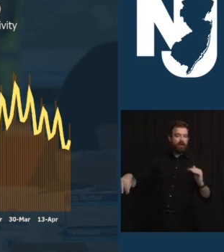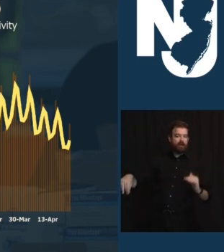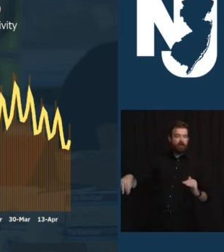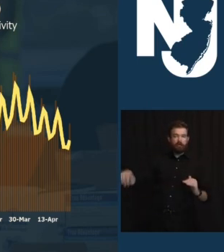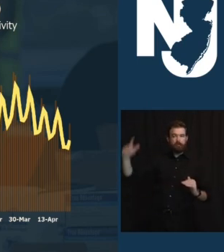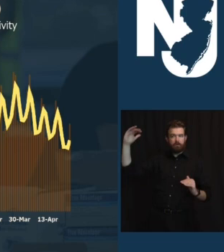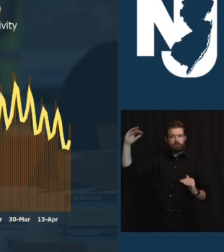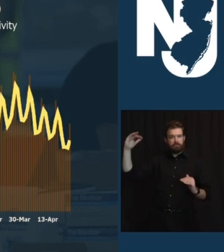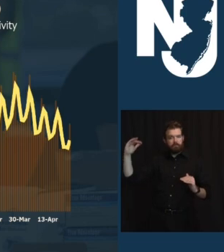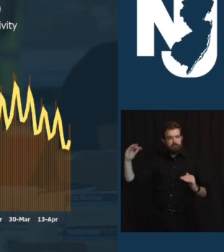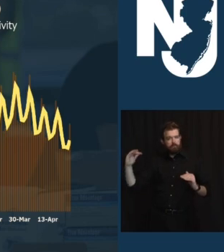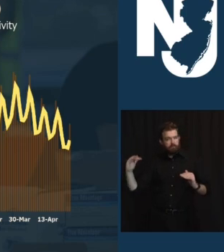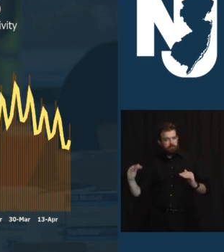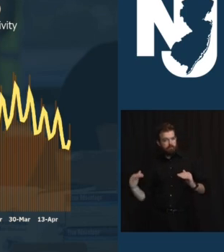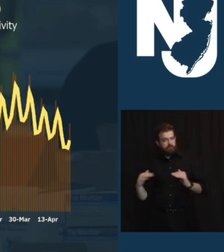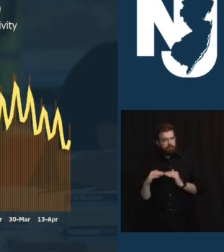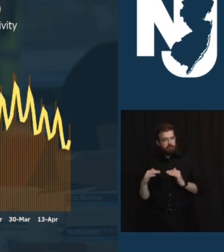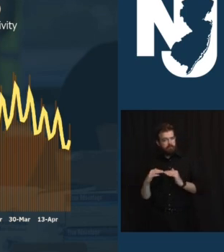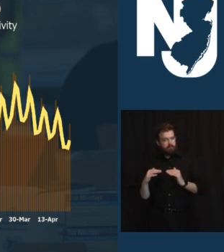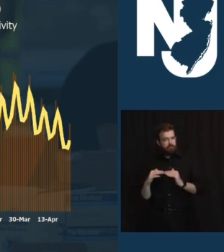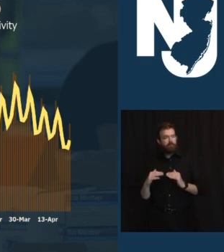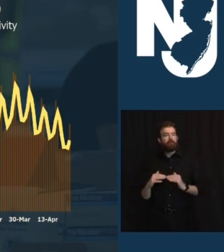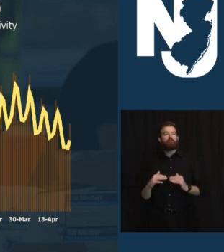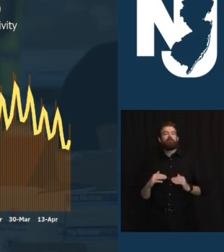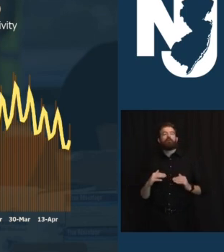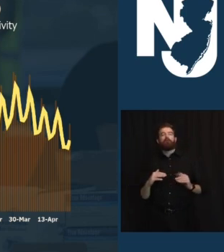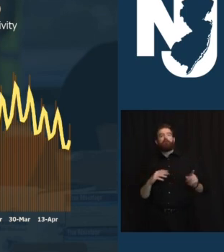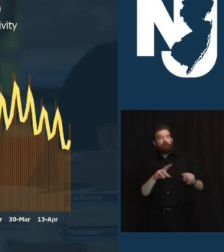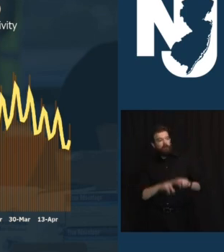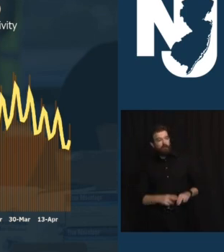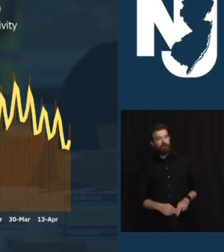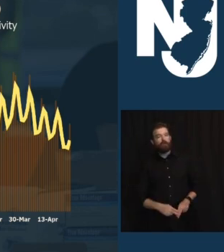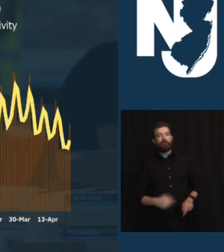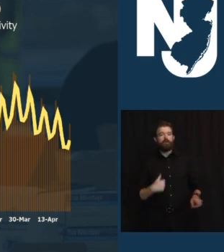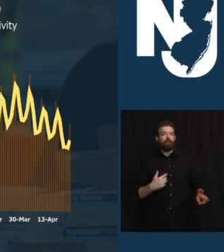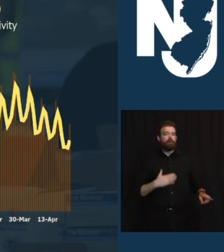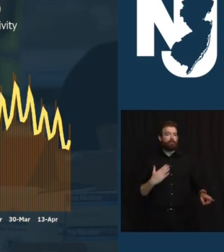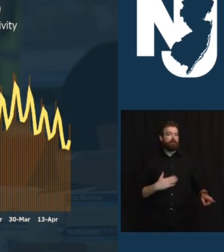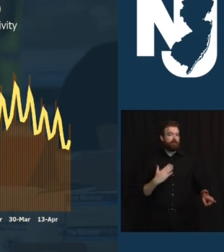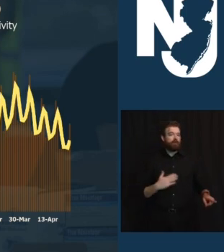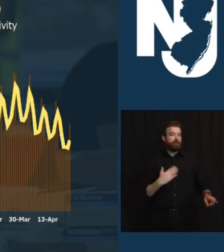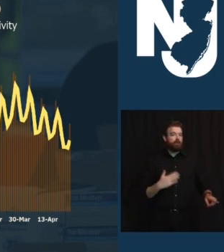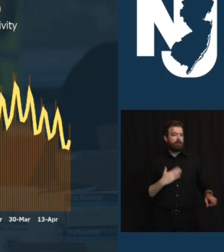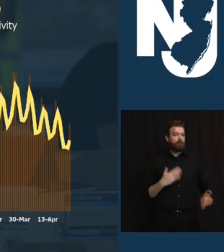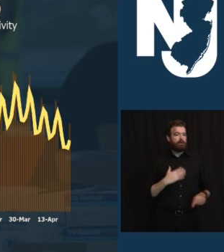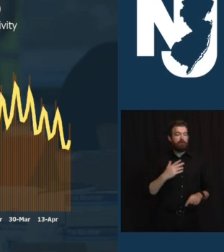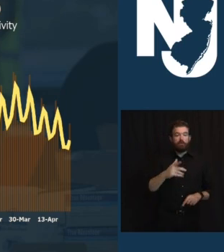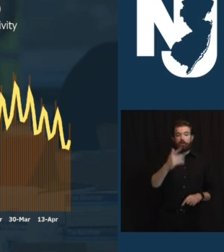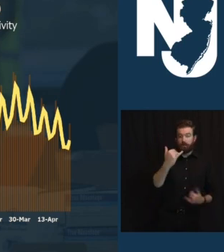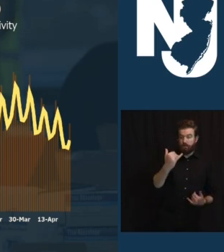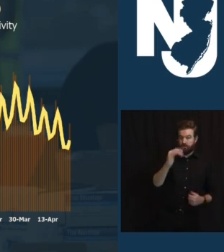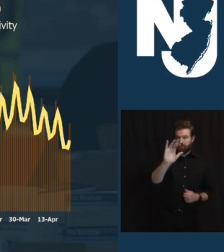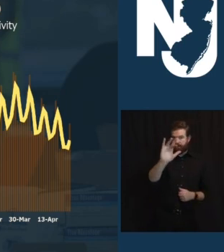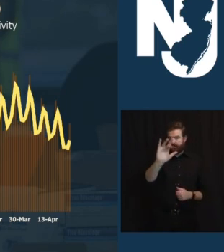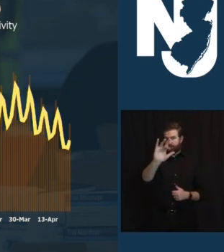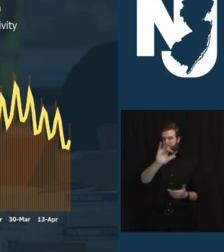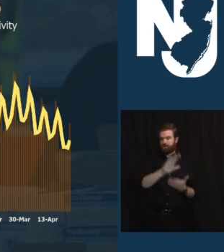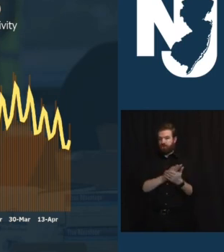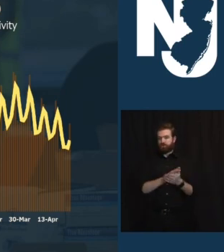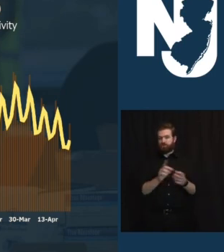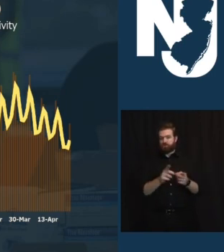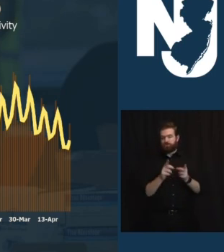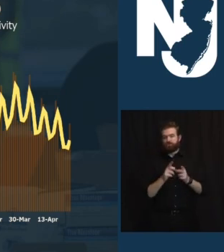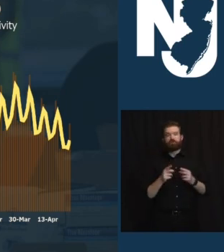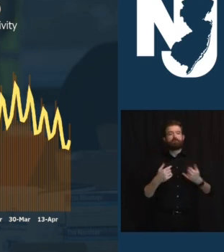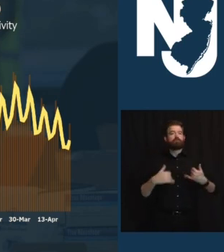for example, as of today, only 25 schools or districts statewide remain in an all-remote